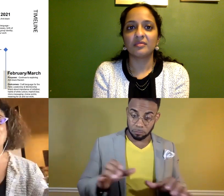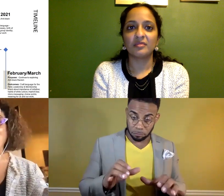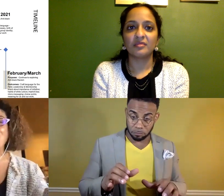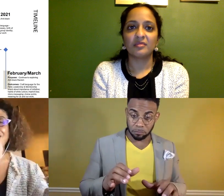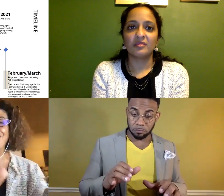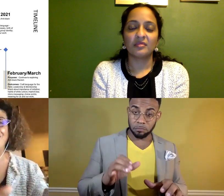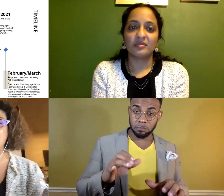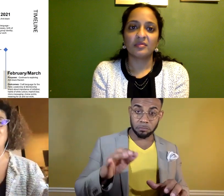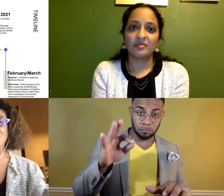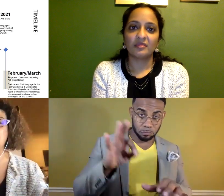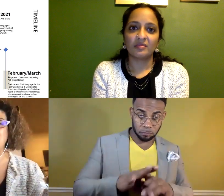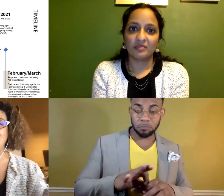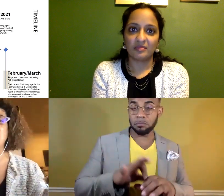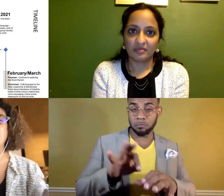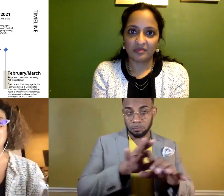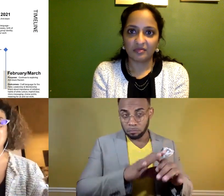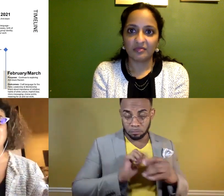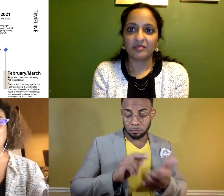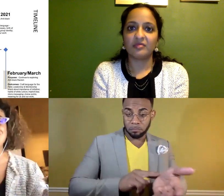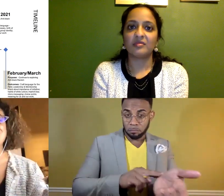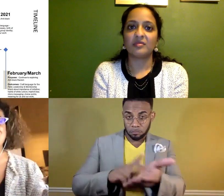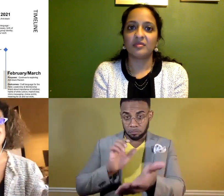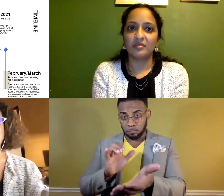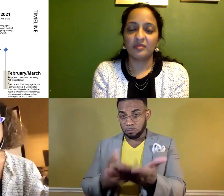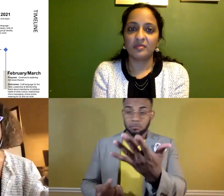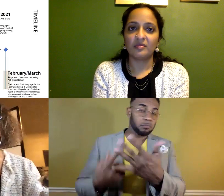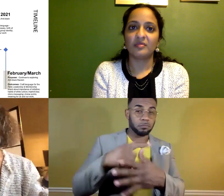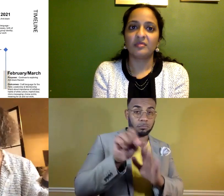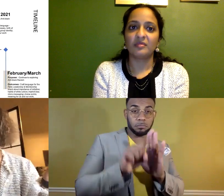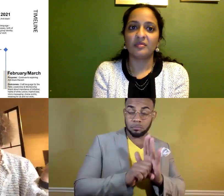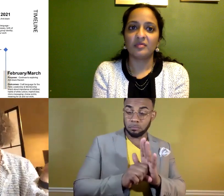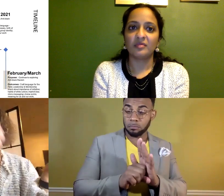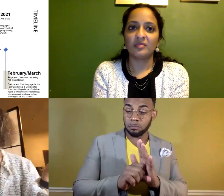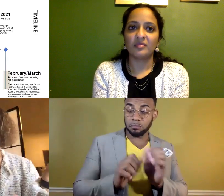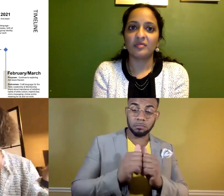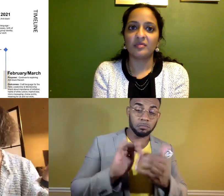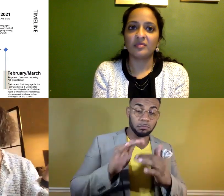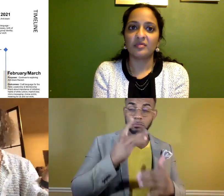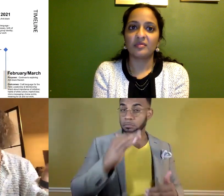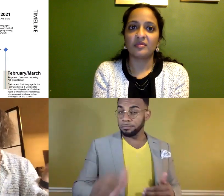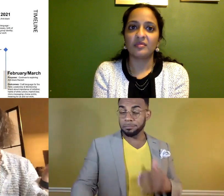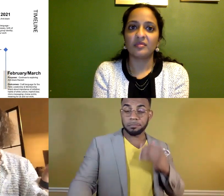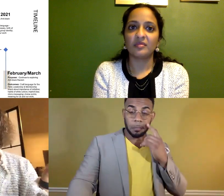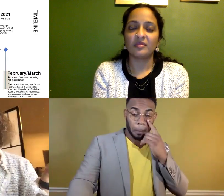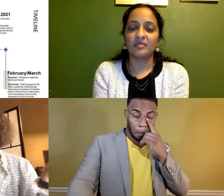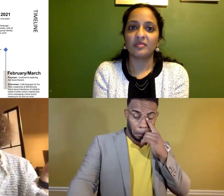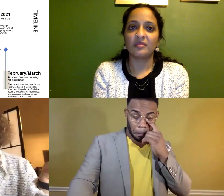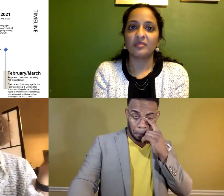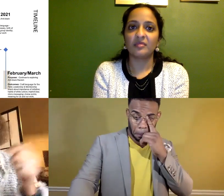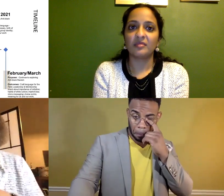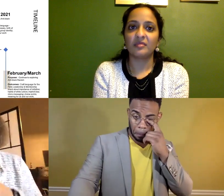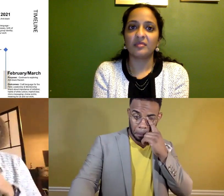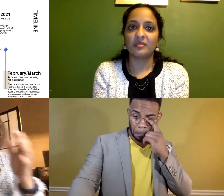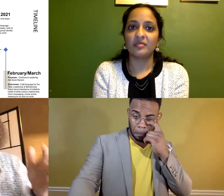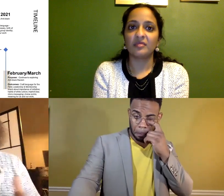the polling that is being done across the state with communities of color, and these soul talks,